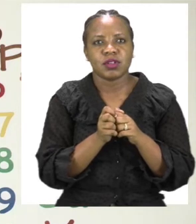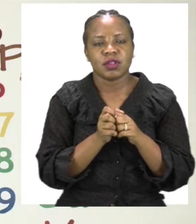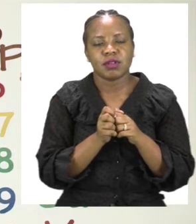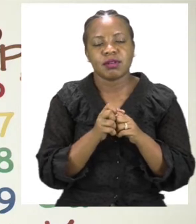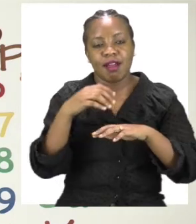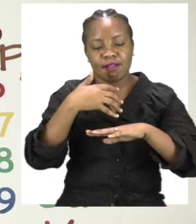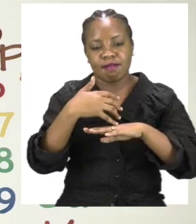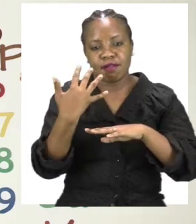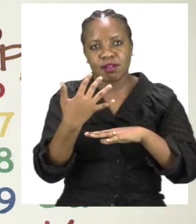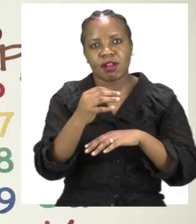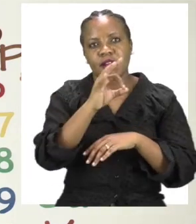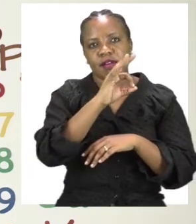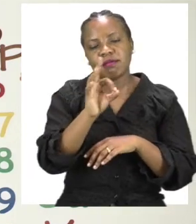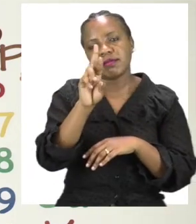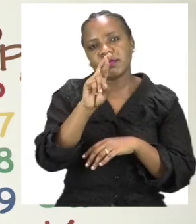Friday.